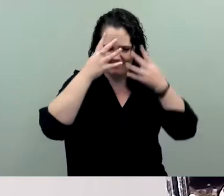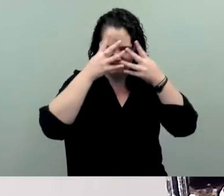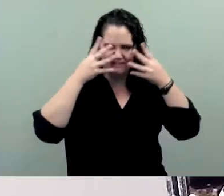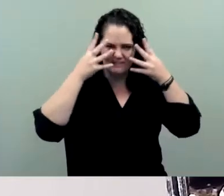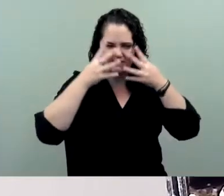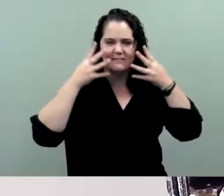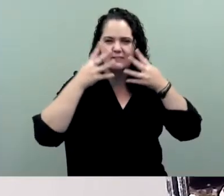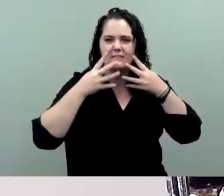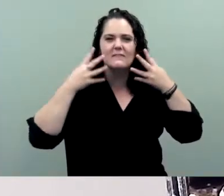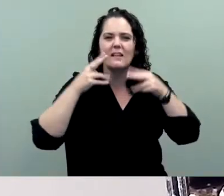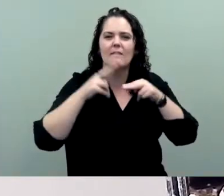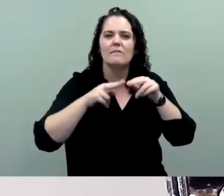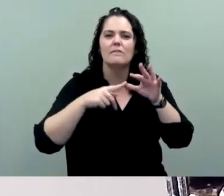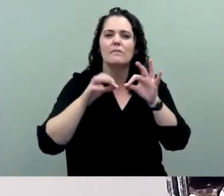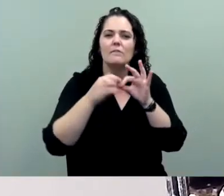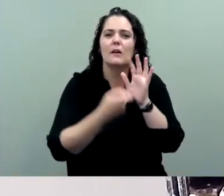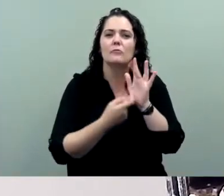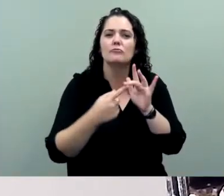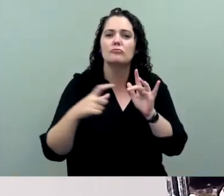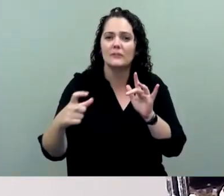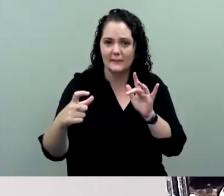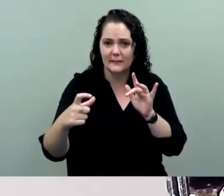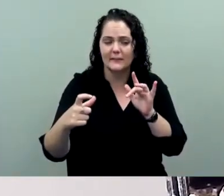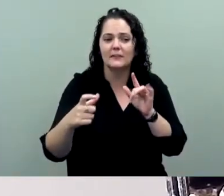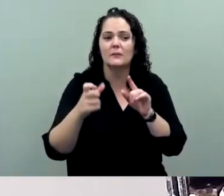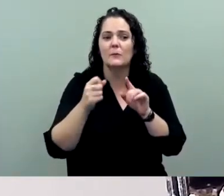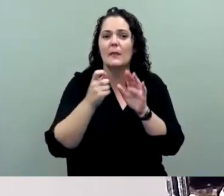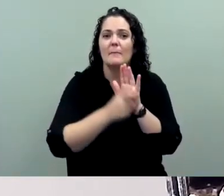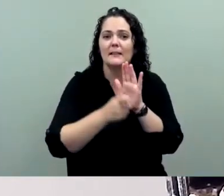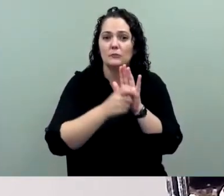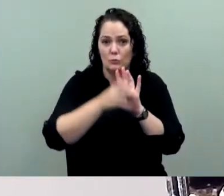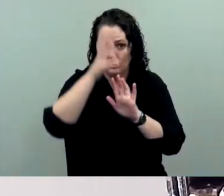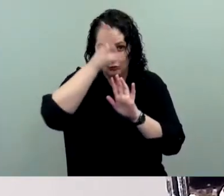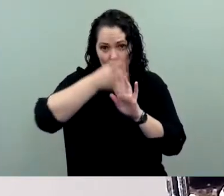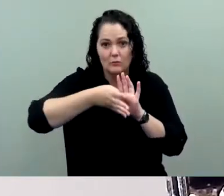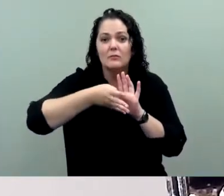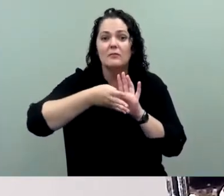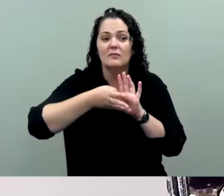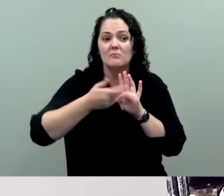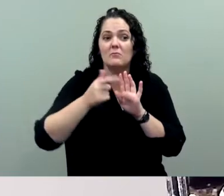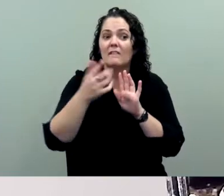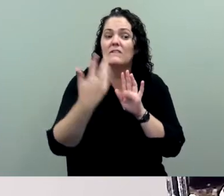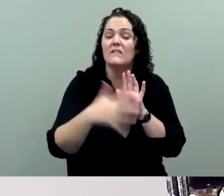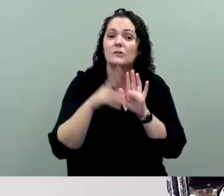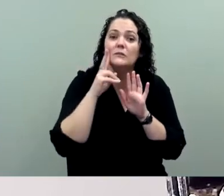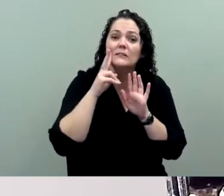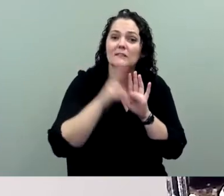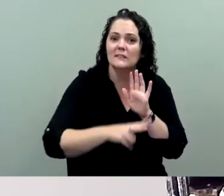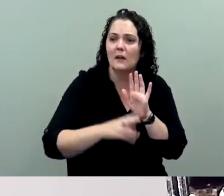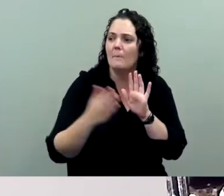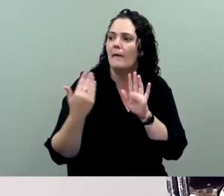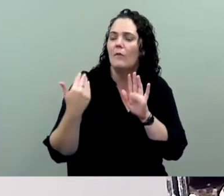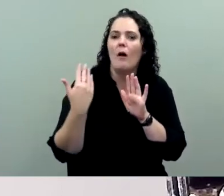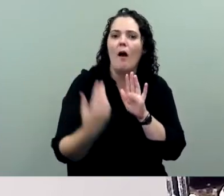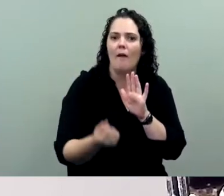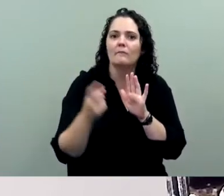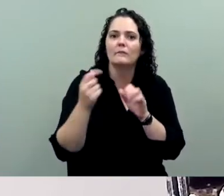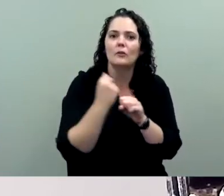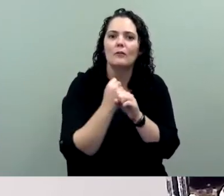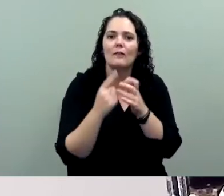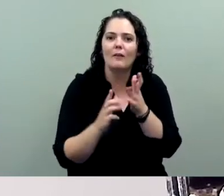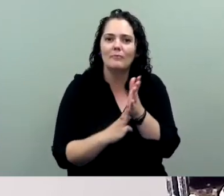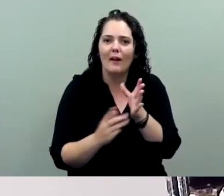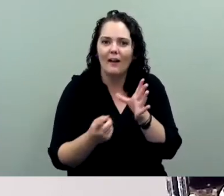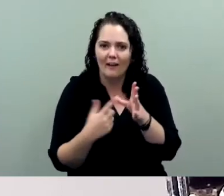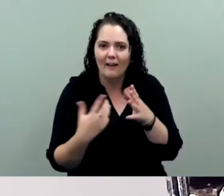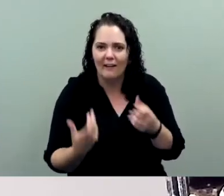to the green fabric. And if you saw this one, it's been installed at GOMA a few times in the past few years. You see how she's just swiping her face